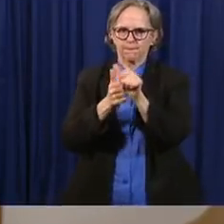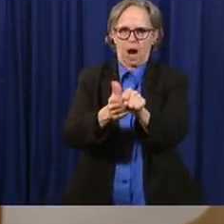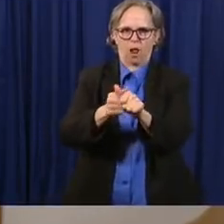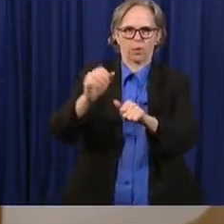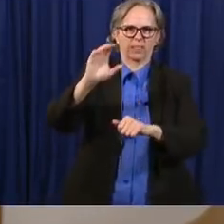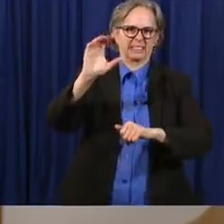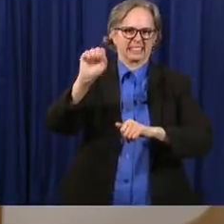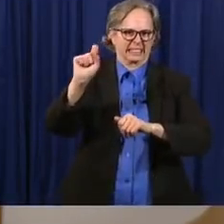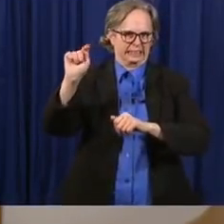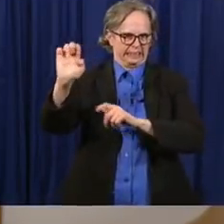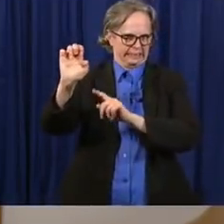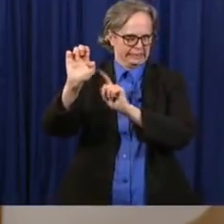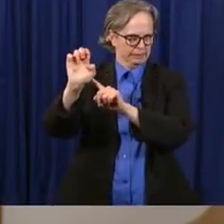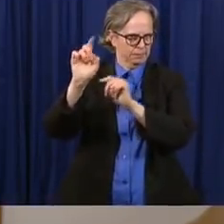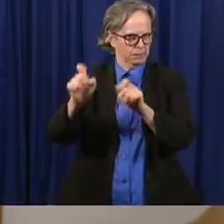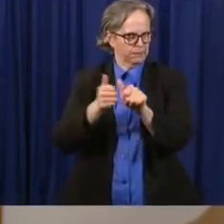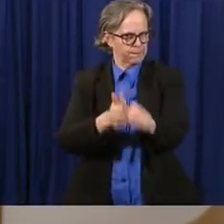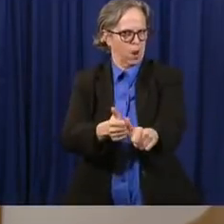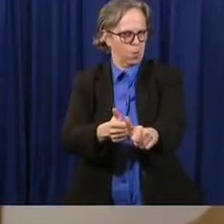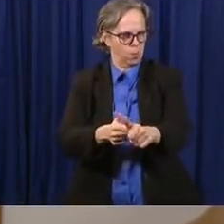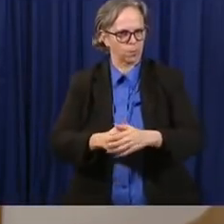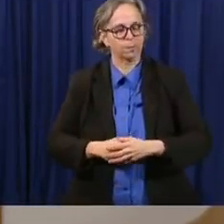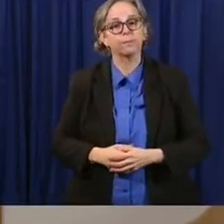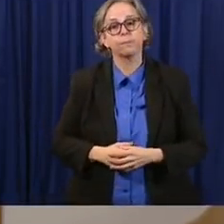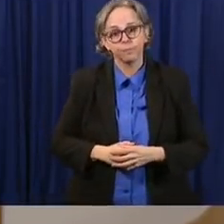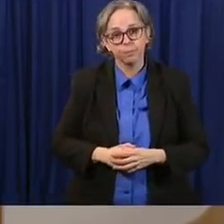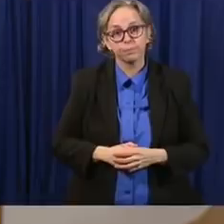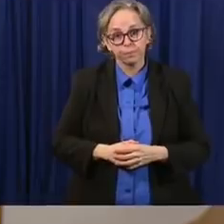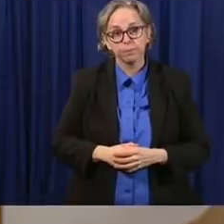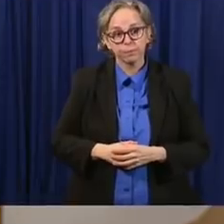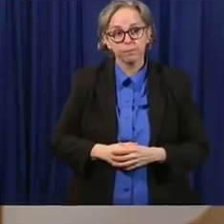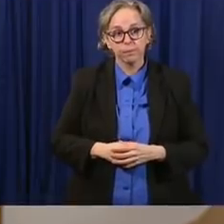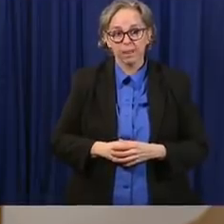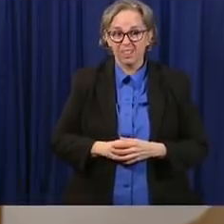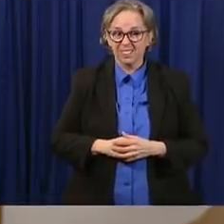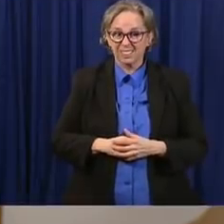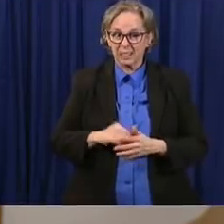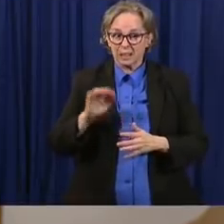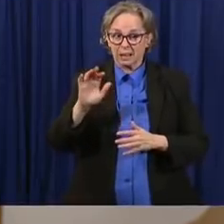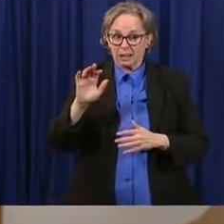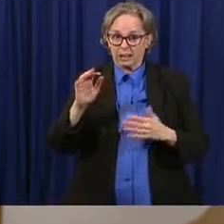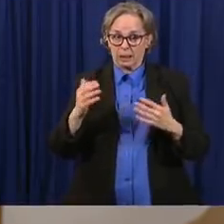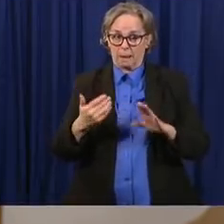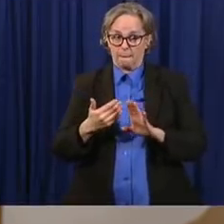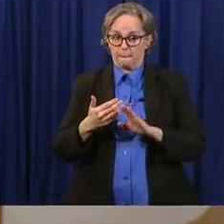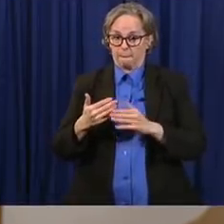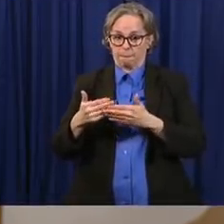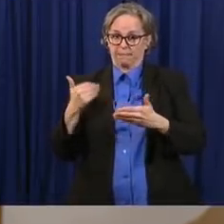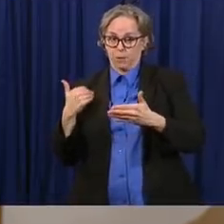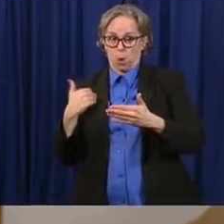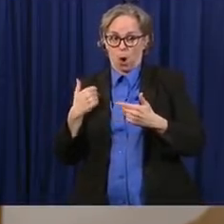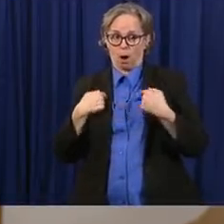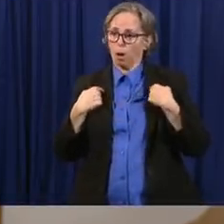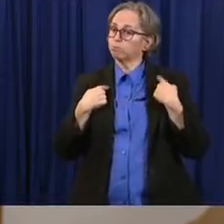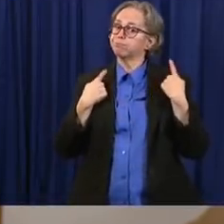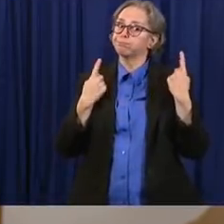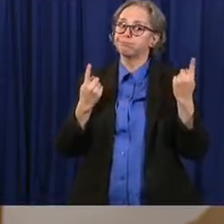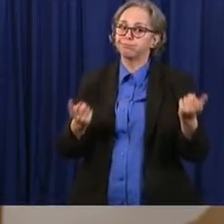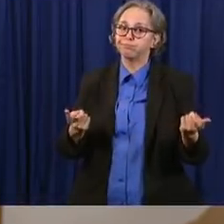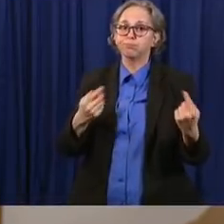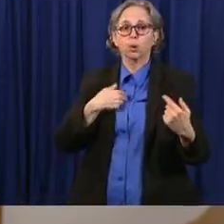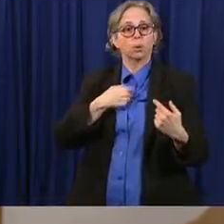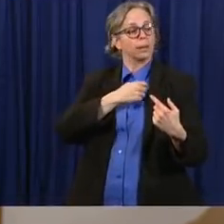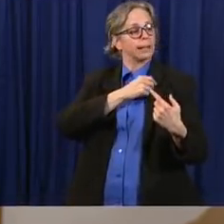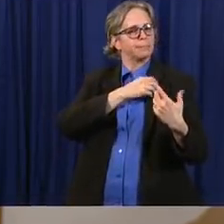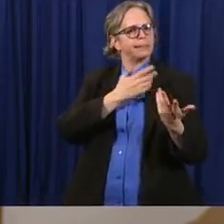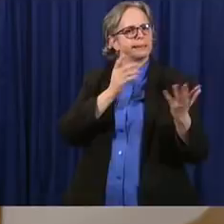Up until now, before this change, the guidance allowed doctors to count